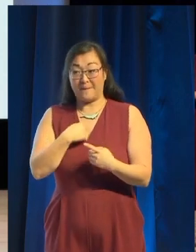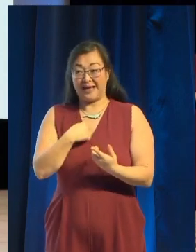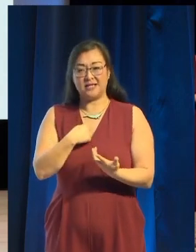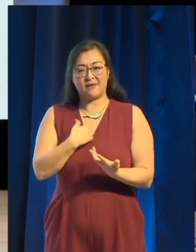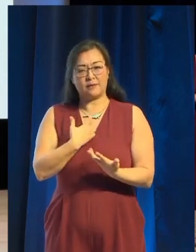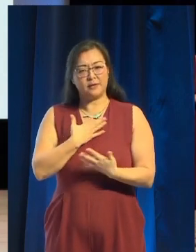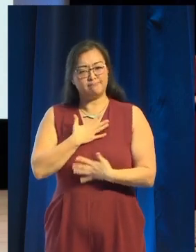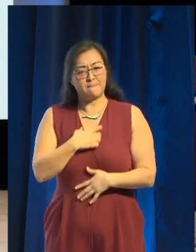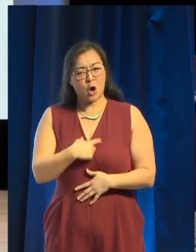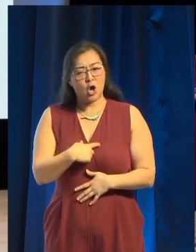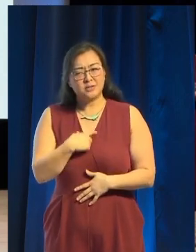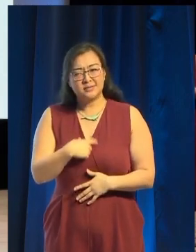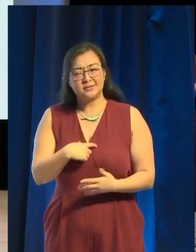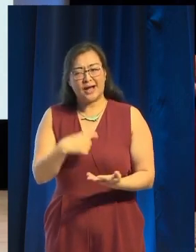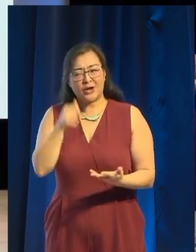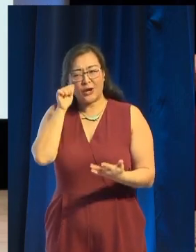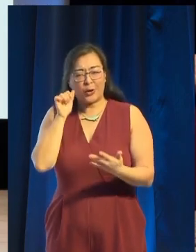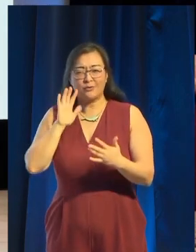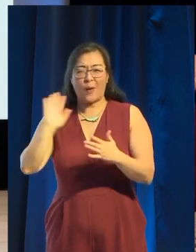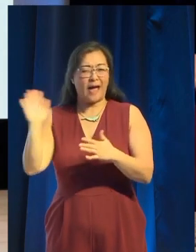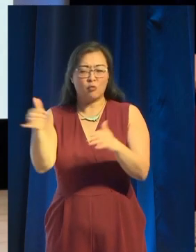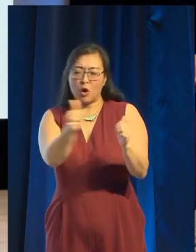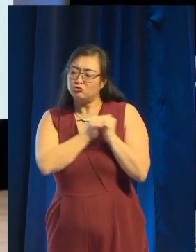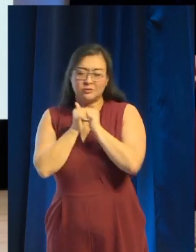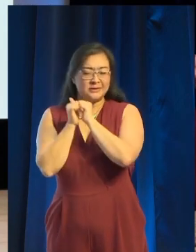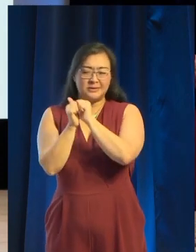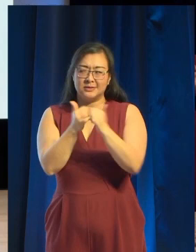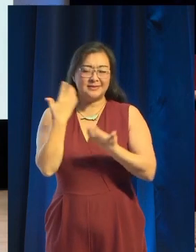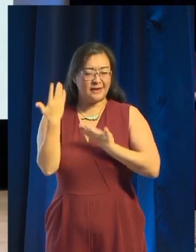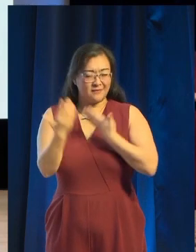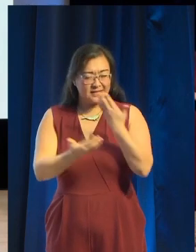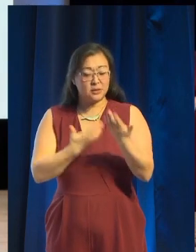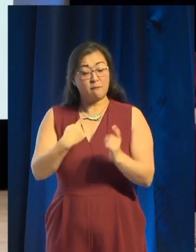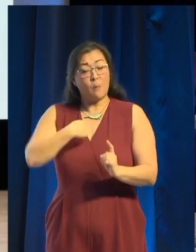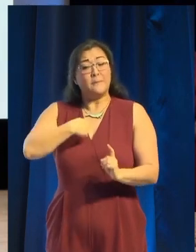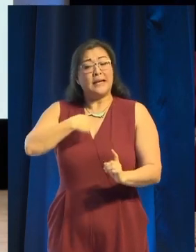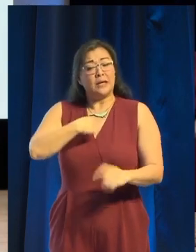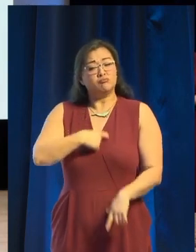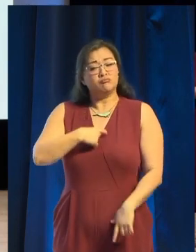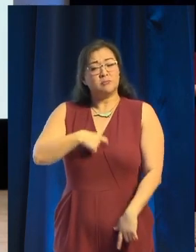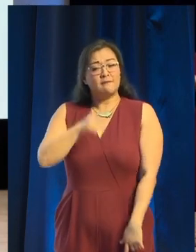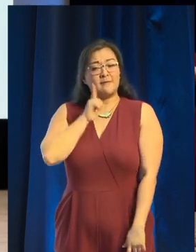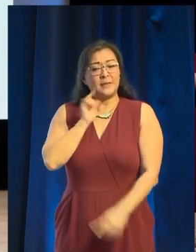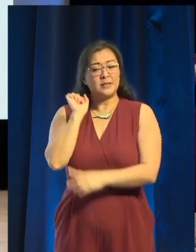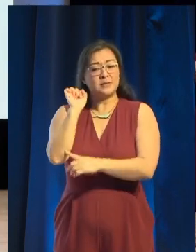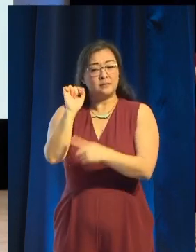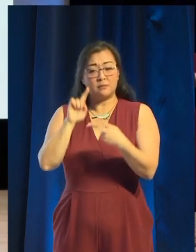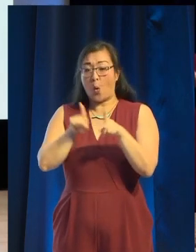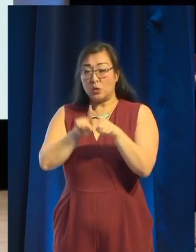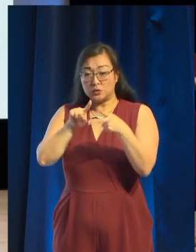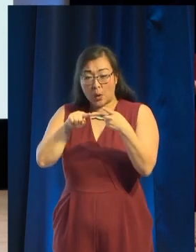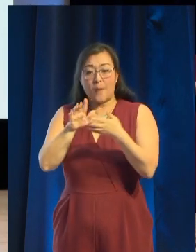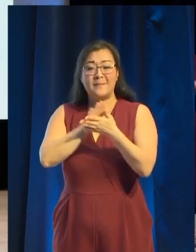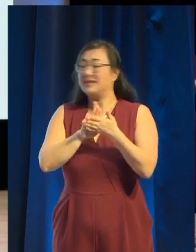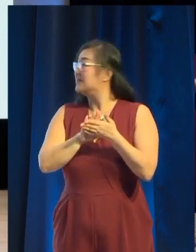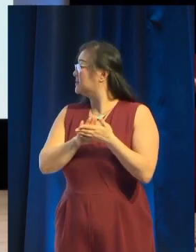don't always agree on definitions, but for me, feminism is also about having the choice to be who you want or